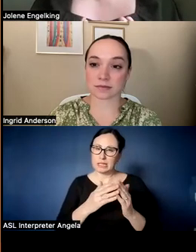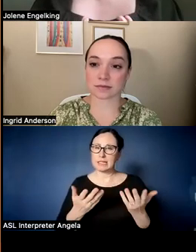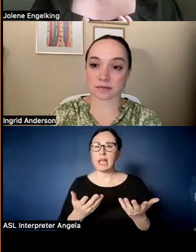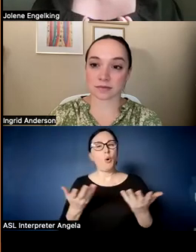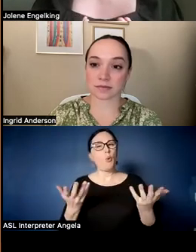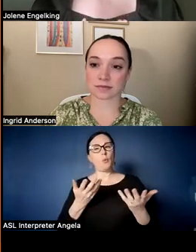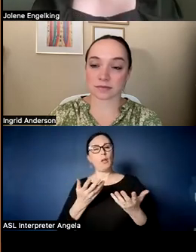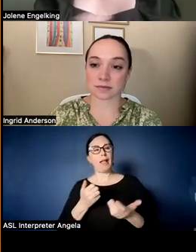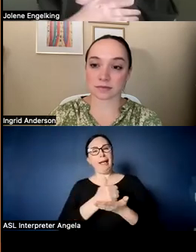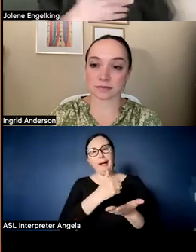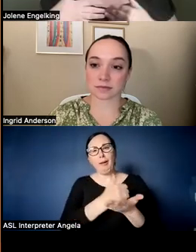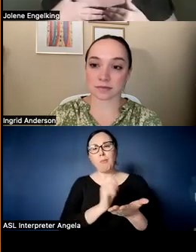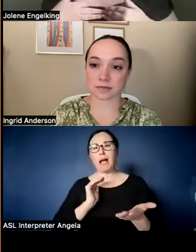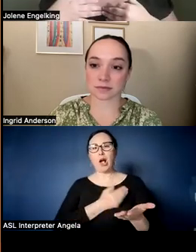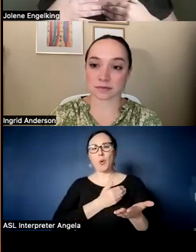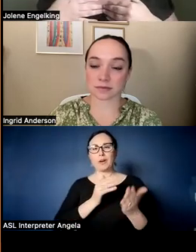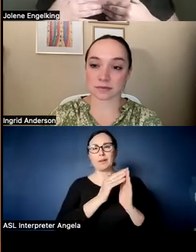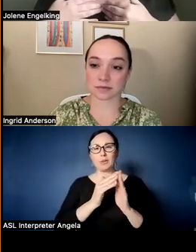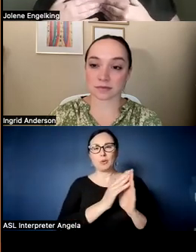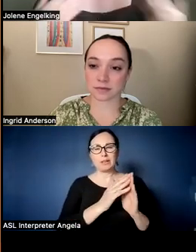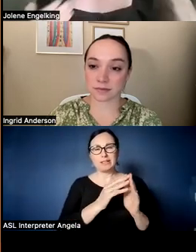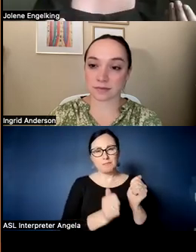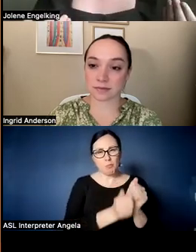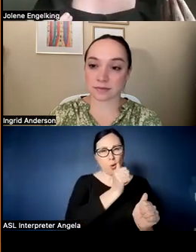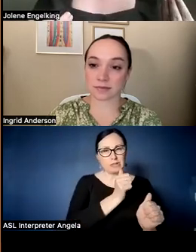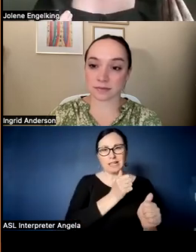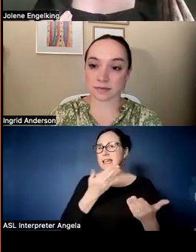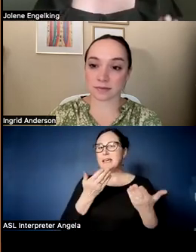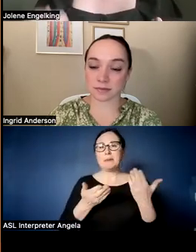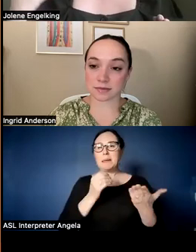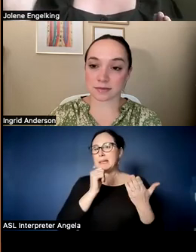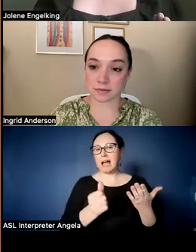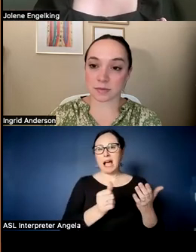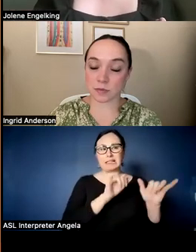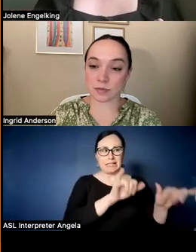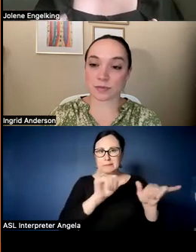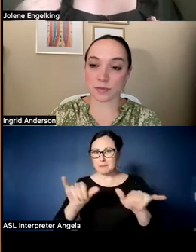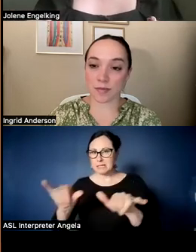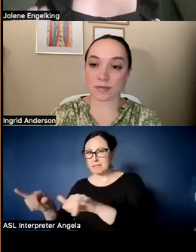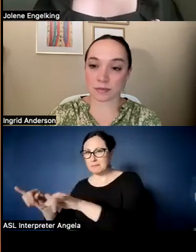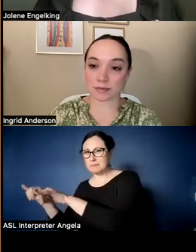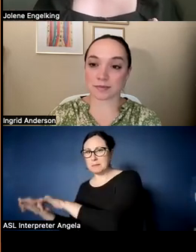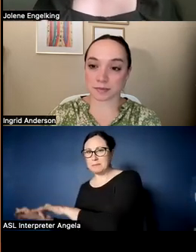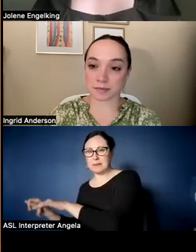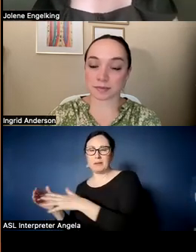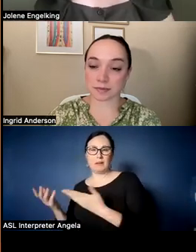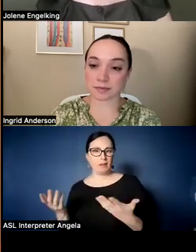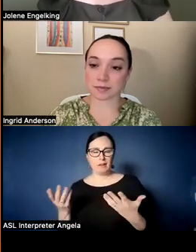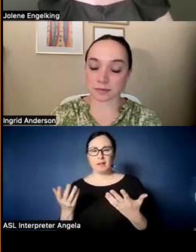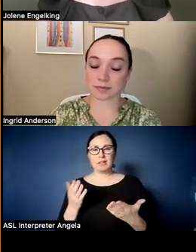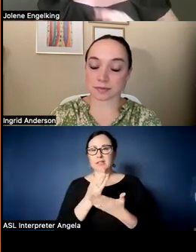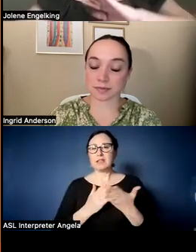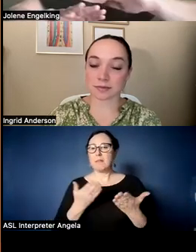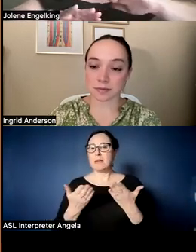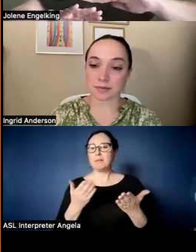our communities. And that may not be the same for all spaces, because some people have been doing, sexual assault advocacy for years and years. And now we're